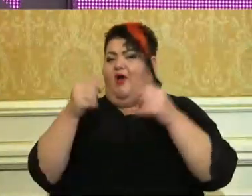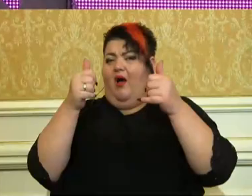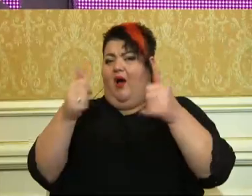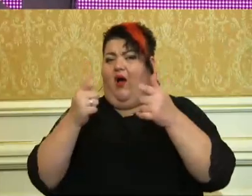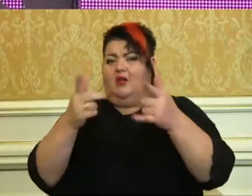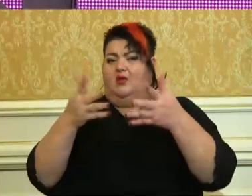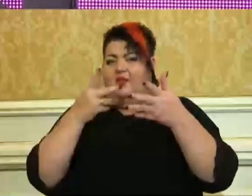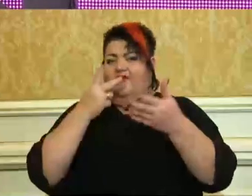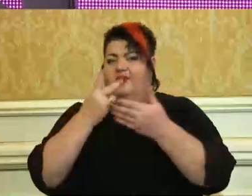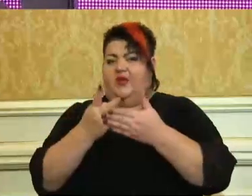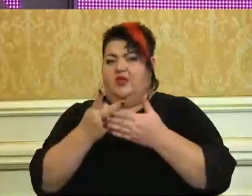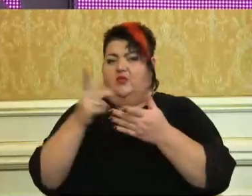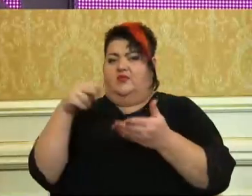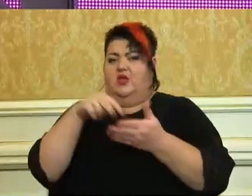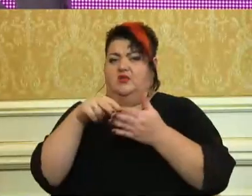in the field.